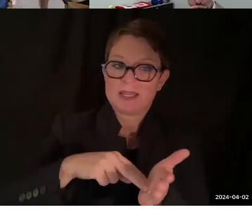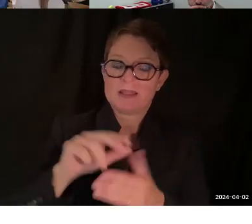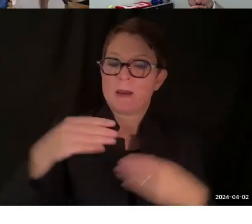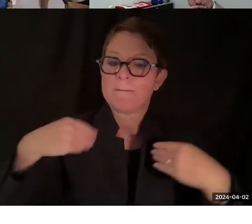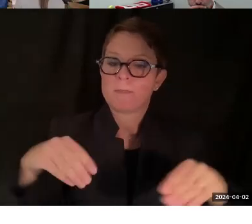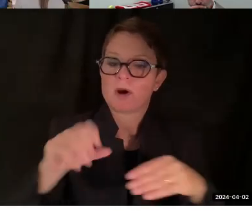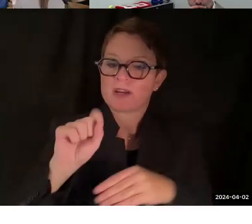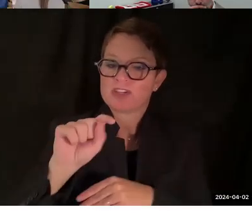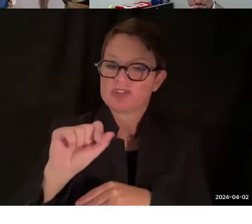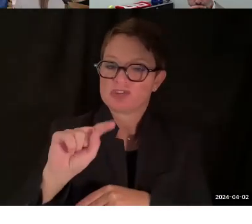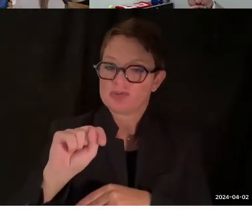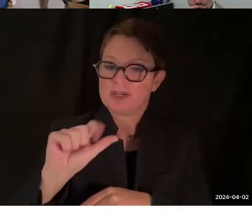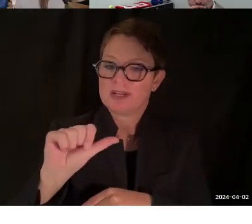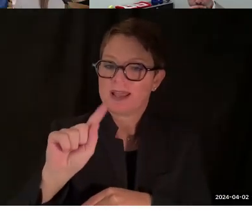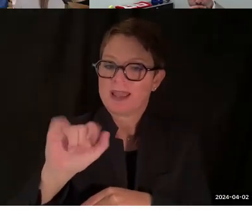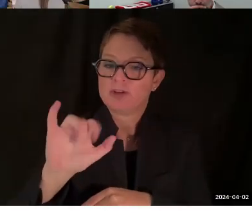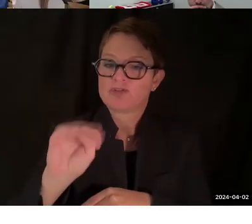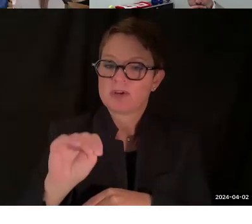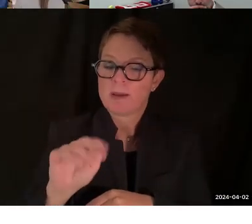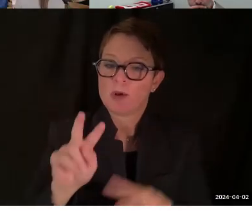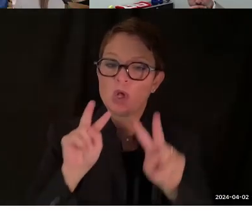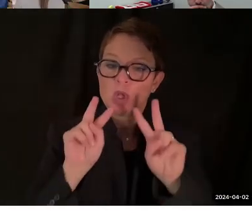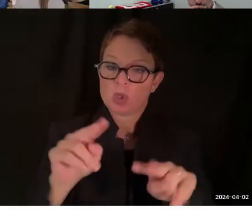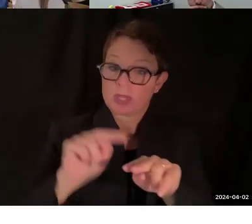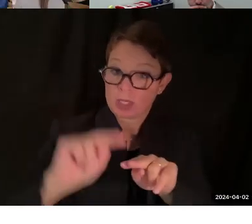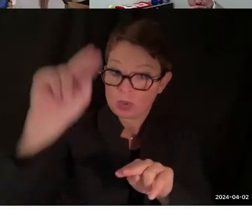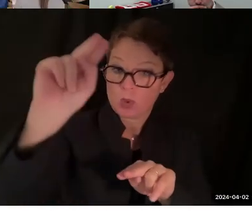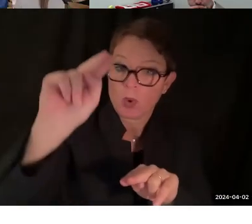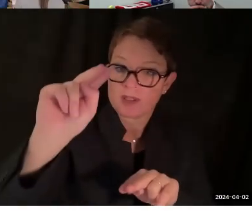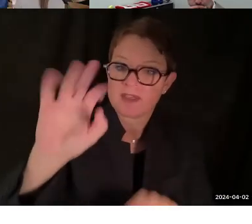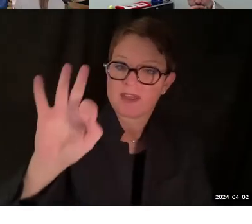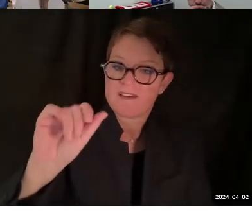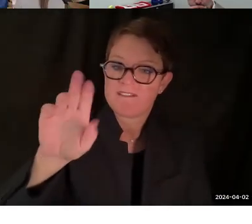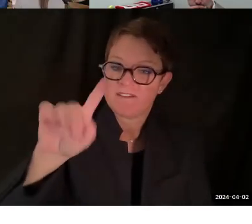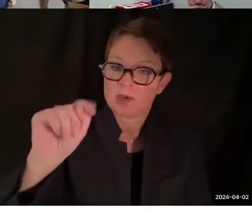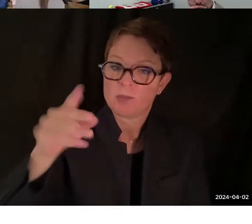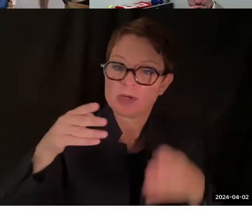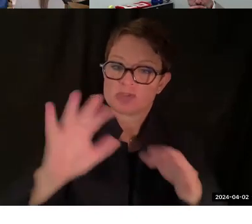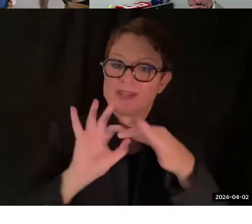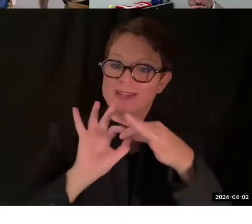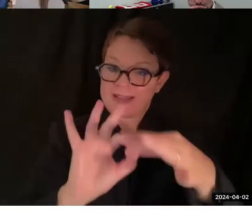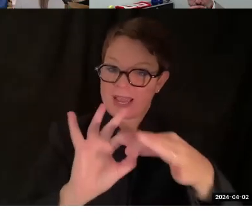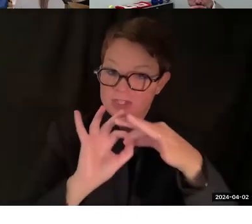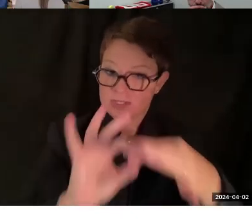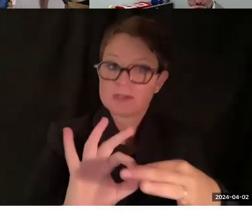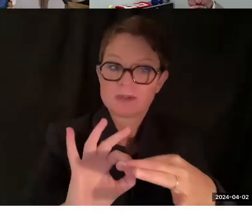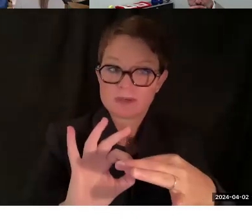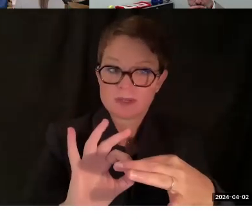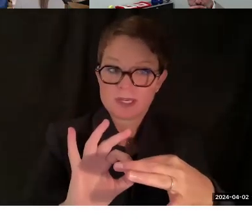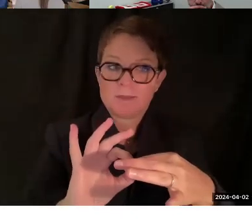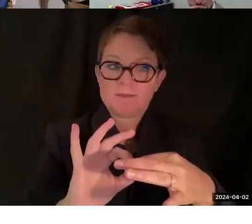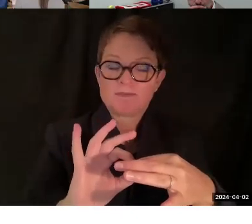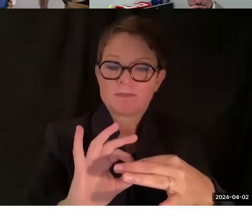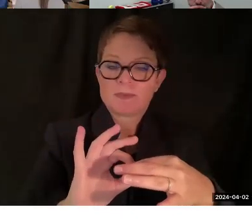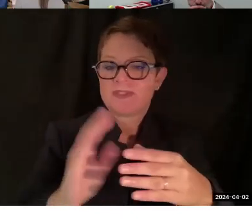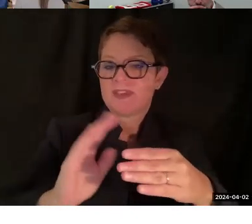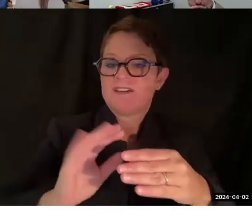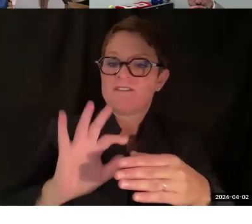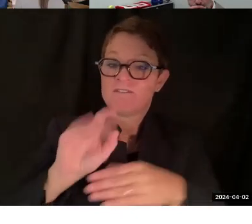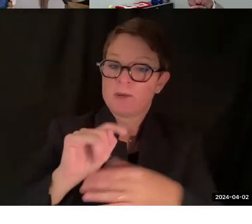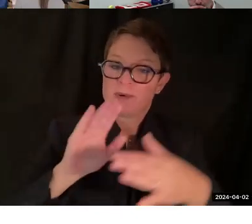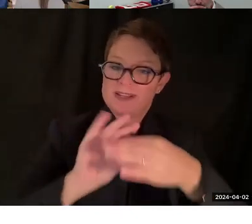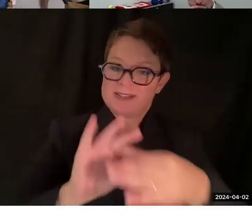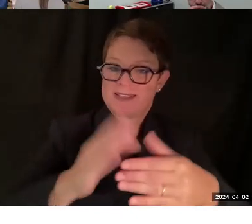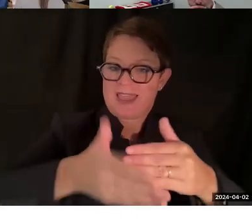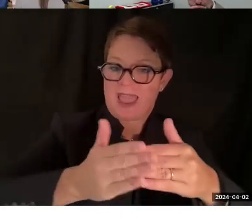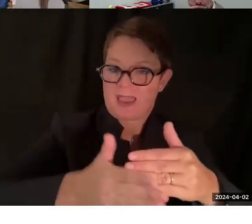atrium looking north, towards the Filbert Street connection. The Filbert Street connection is really kind of at the end of that